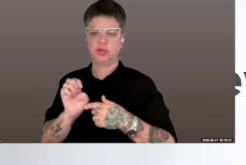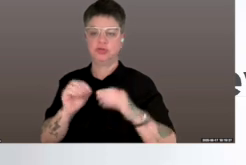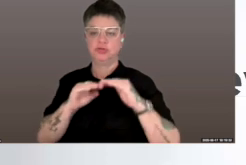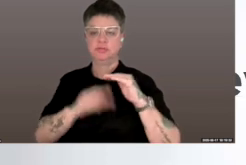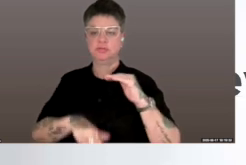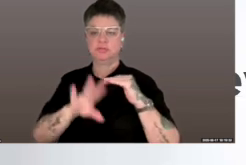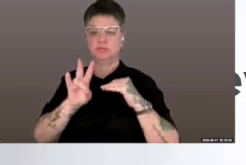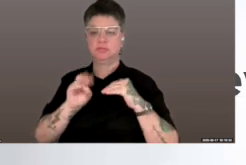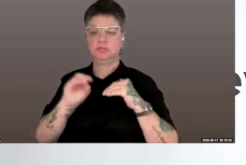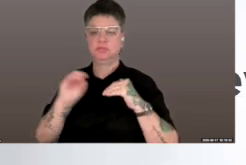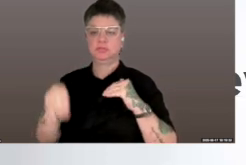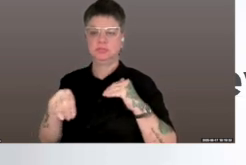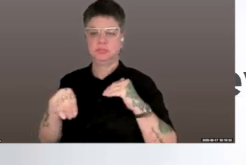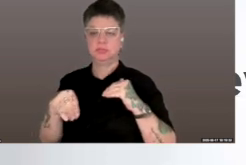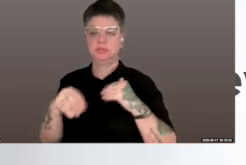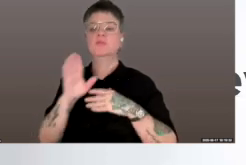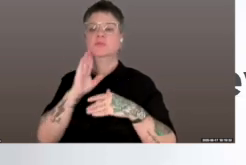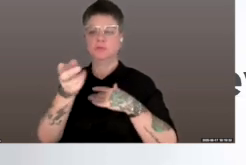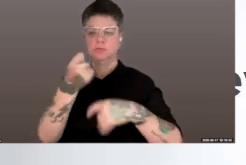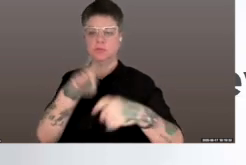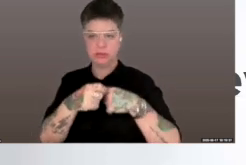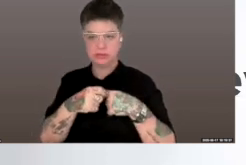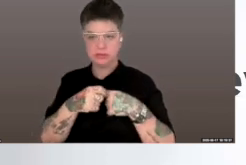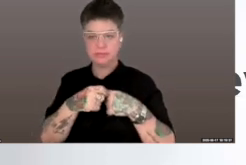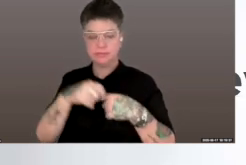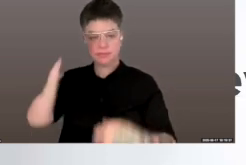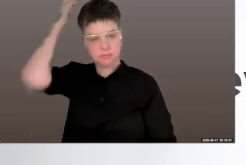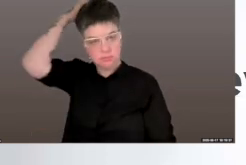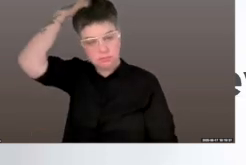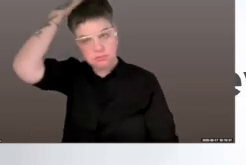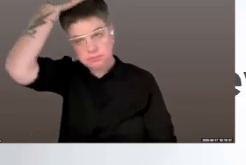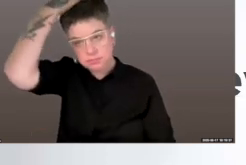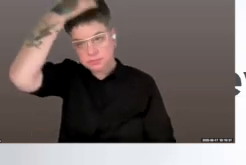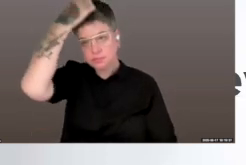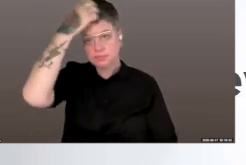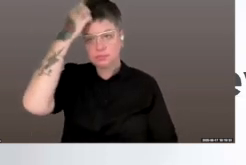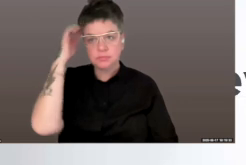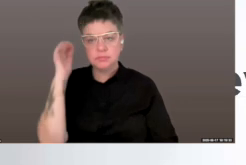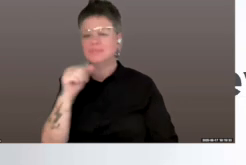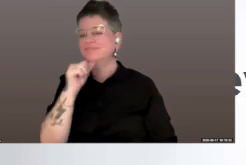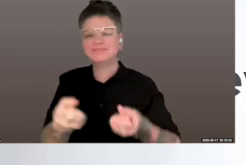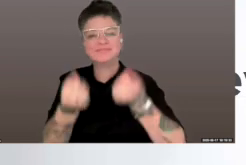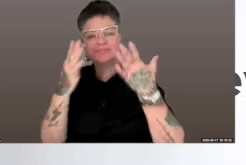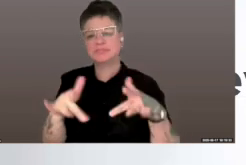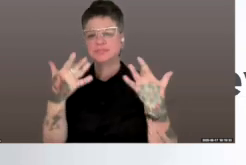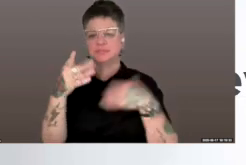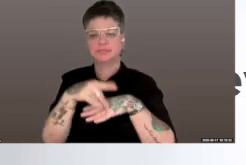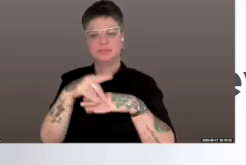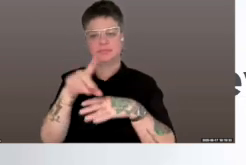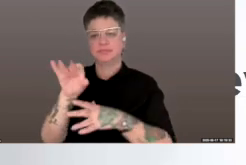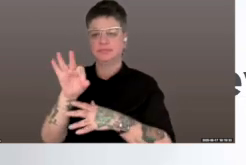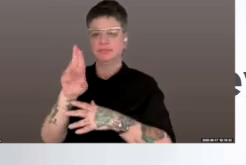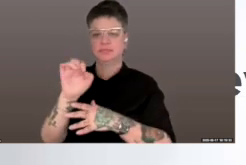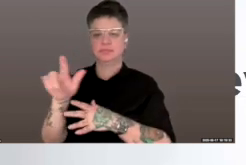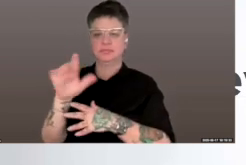AB 193 also mentions income limits that are currently differ from limits